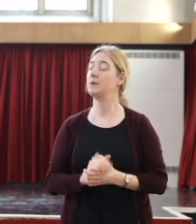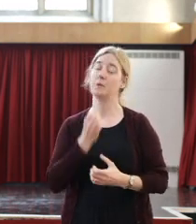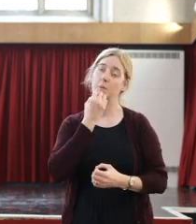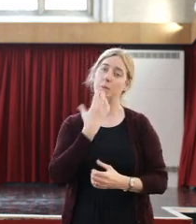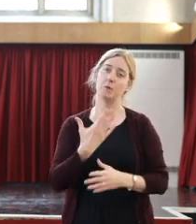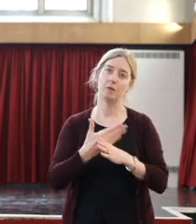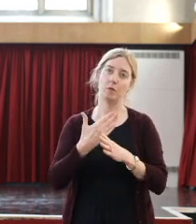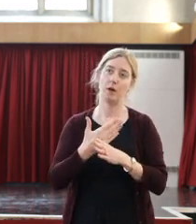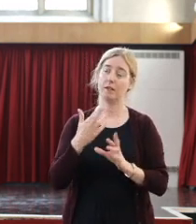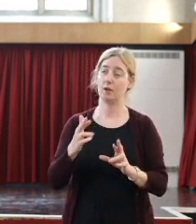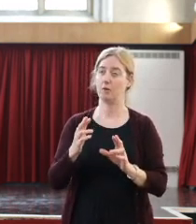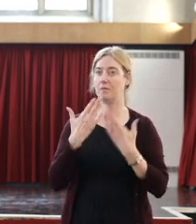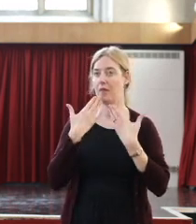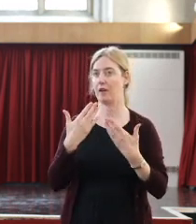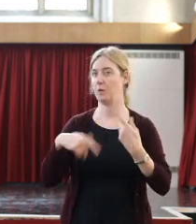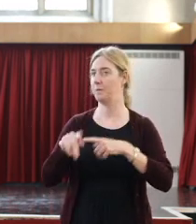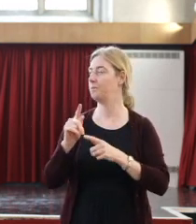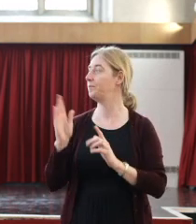of work. So thanks, everyone.